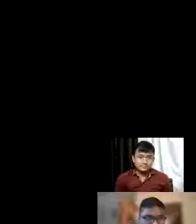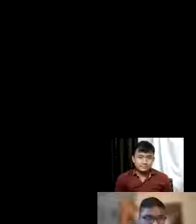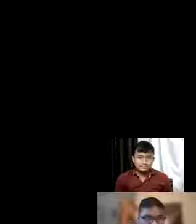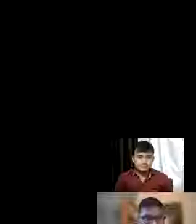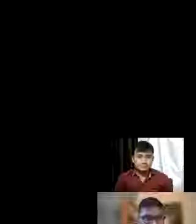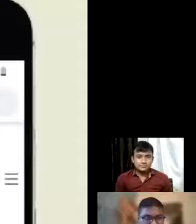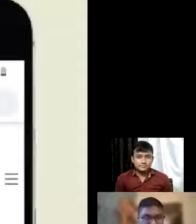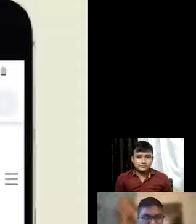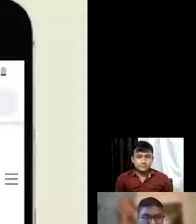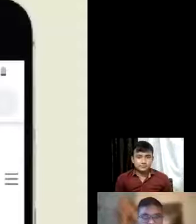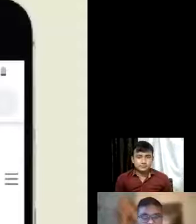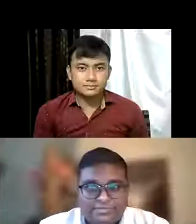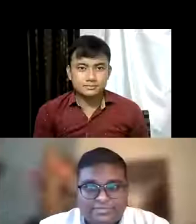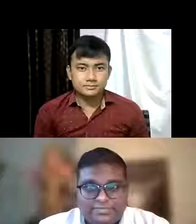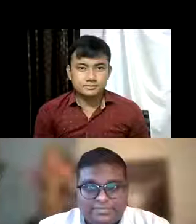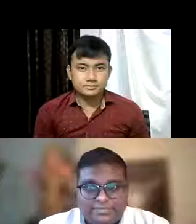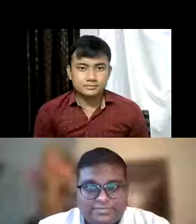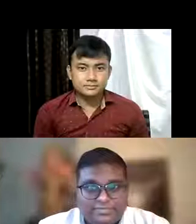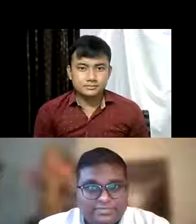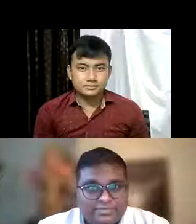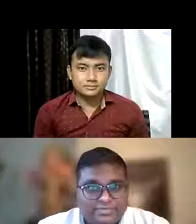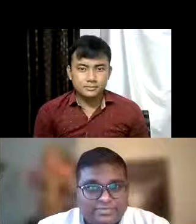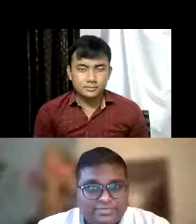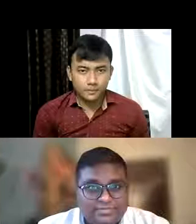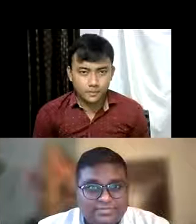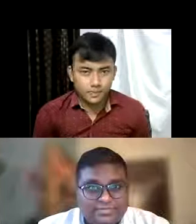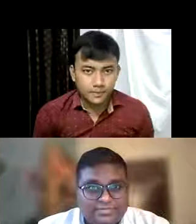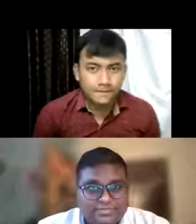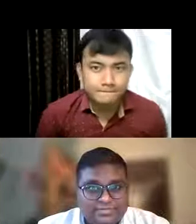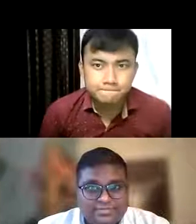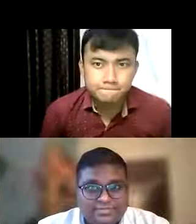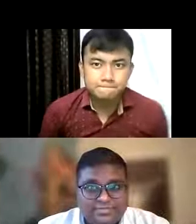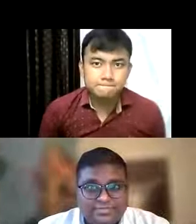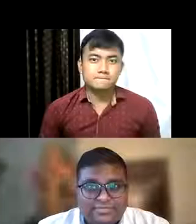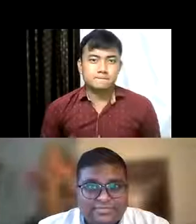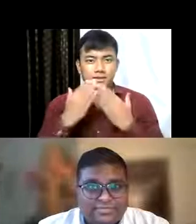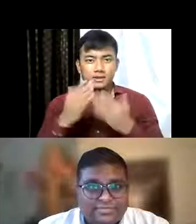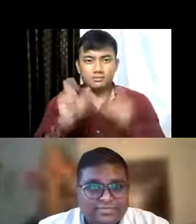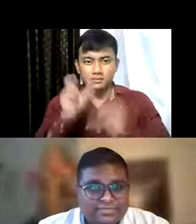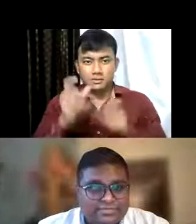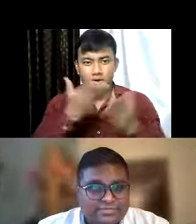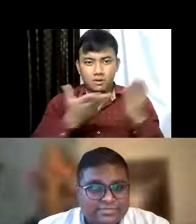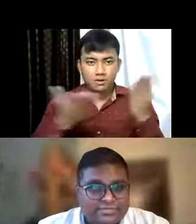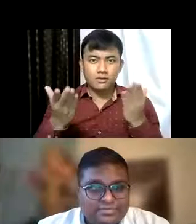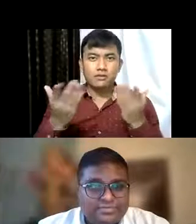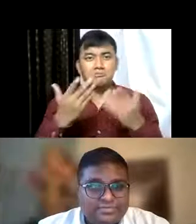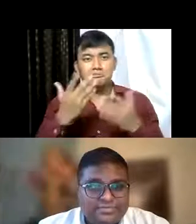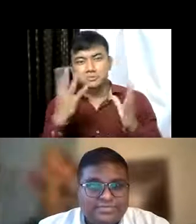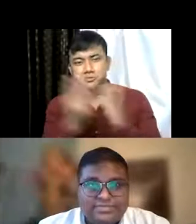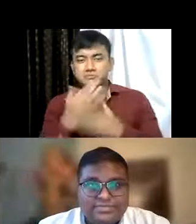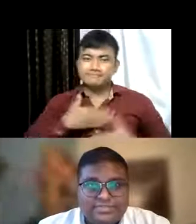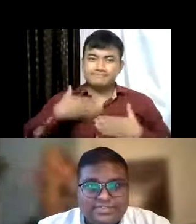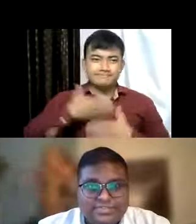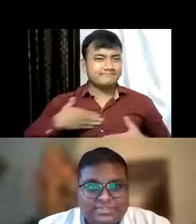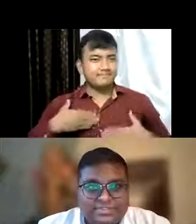Yeah. Thank you so much for this wonderful time and gathering. I really enjoyed.